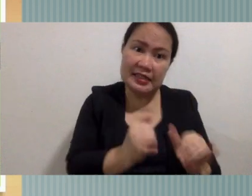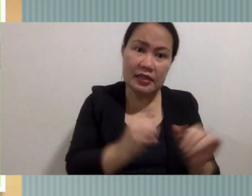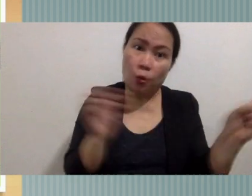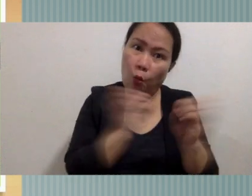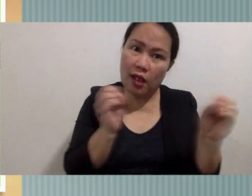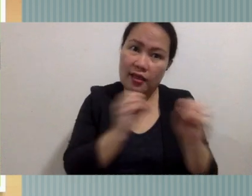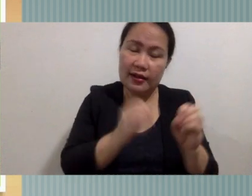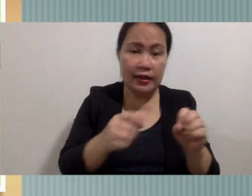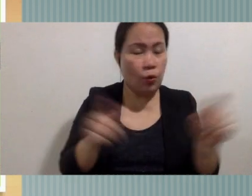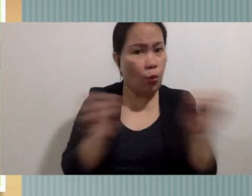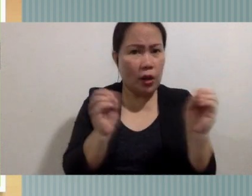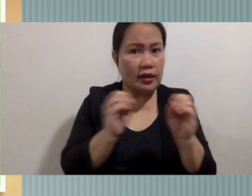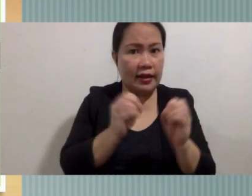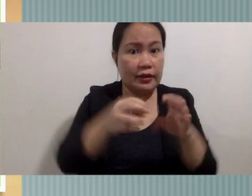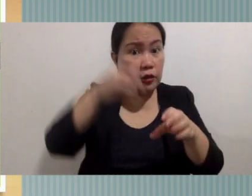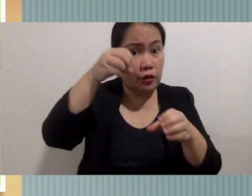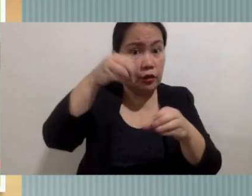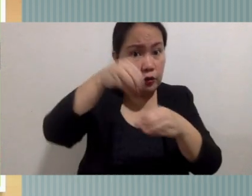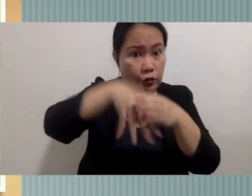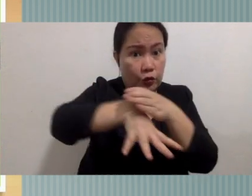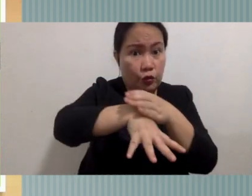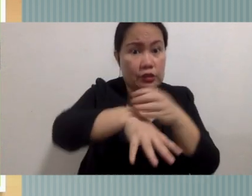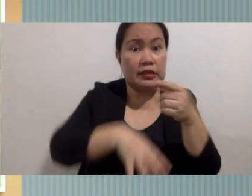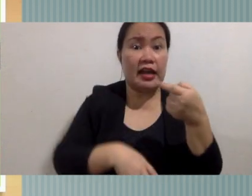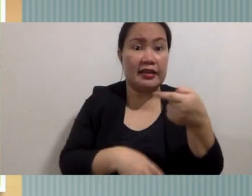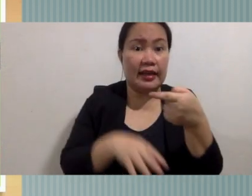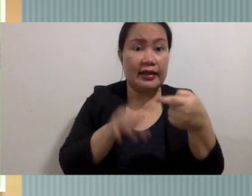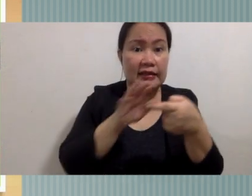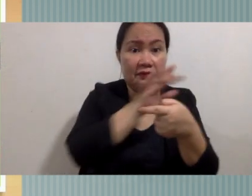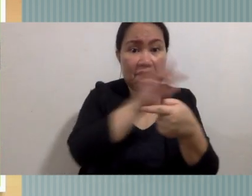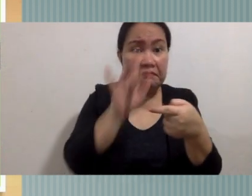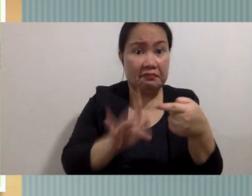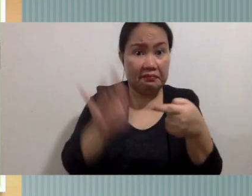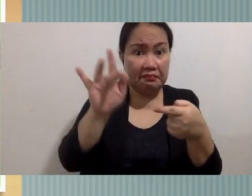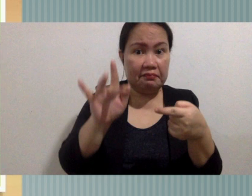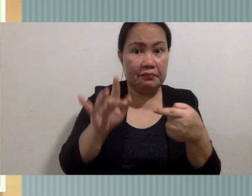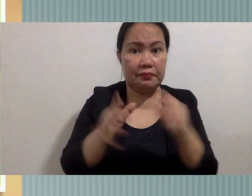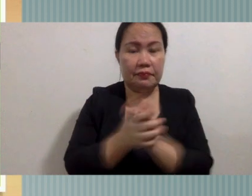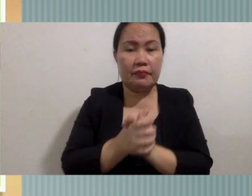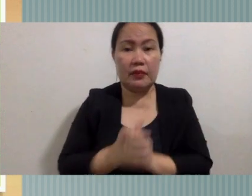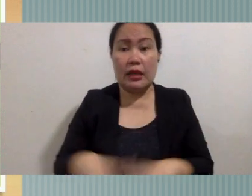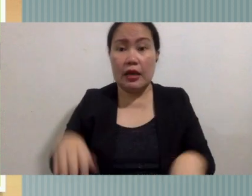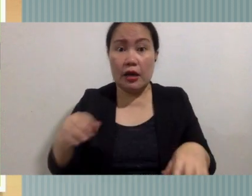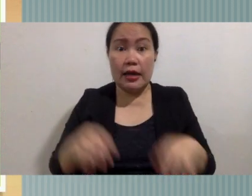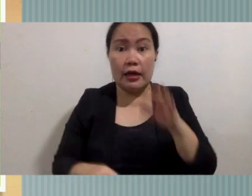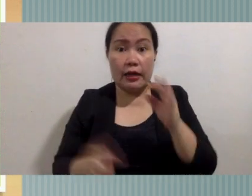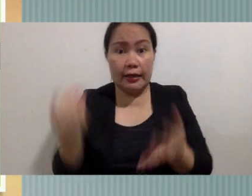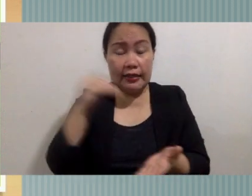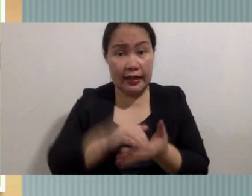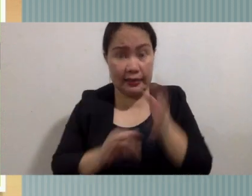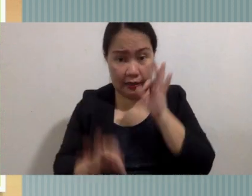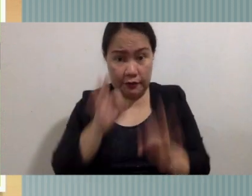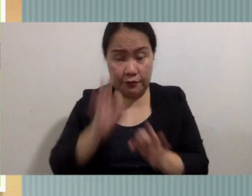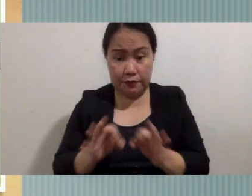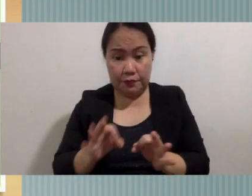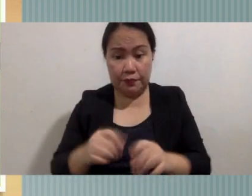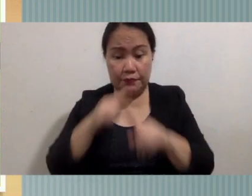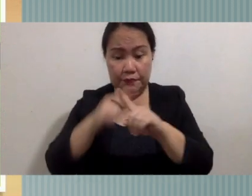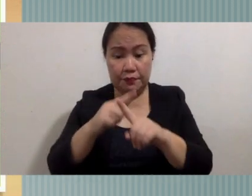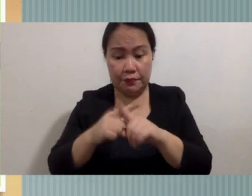negative 16. So, wala tayo nito. Ulitin ko, kapag nagmumultiply tayo ng dalawang numbers